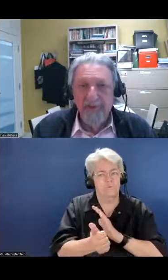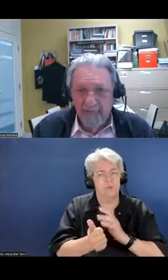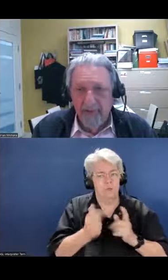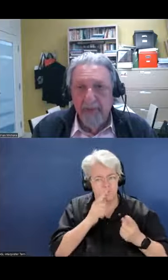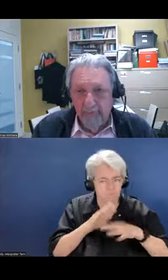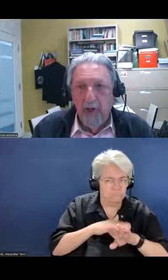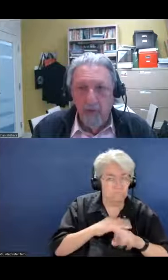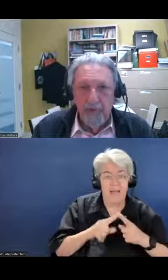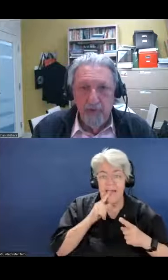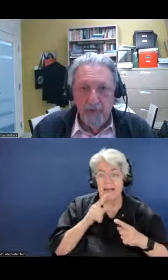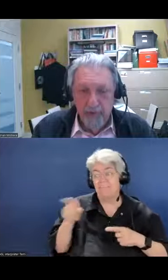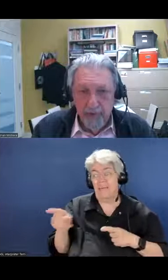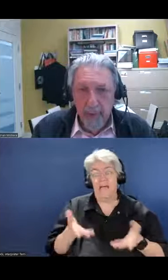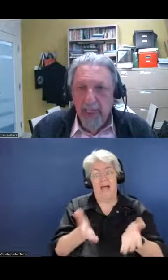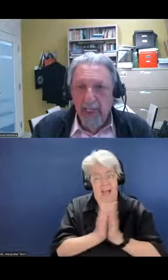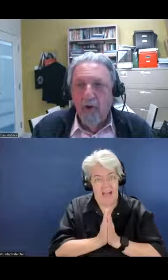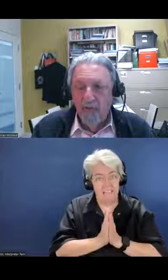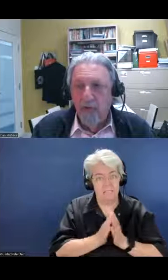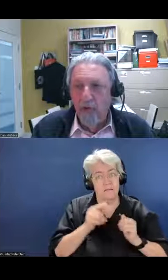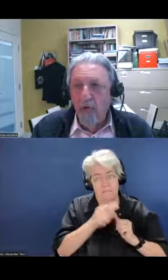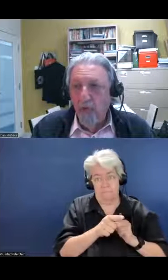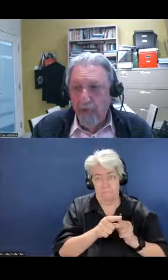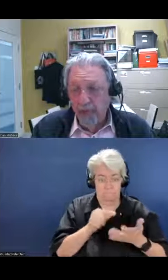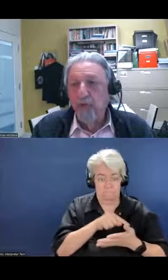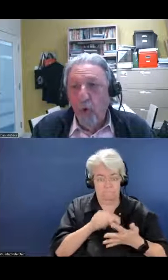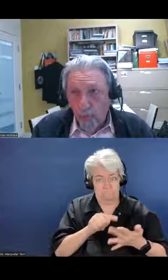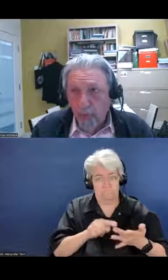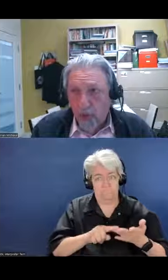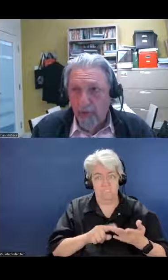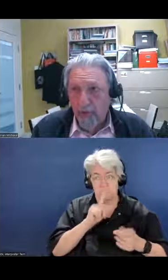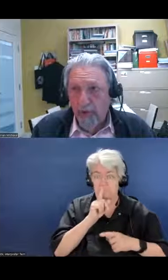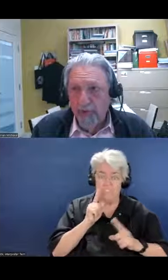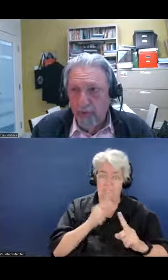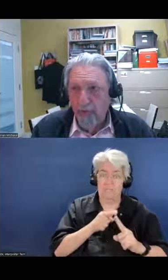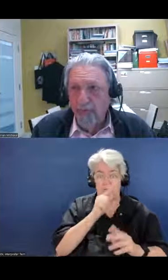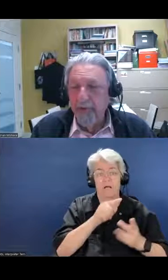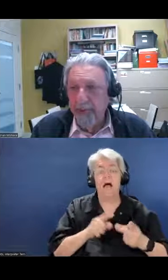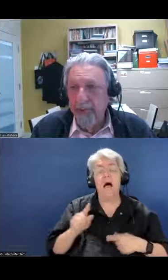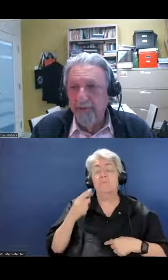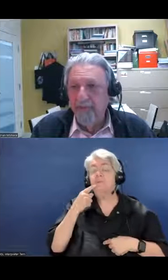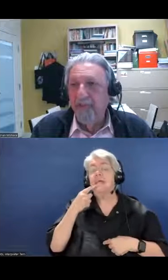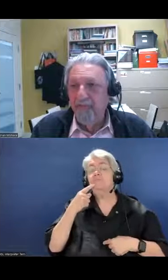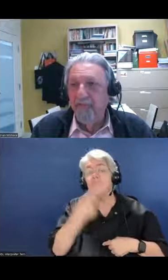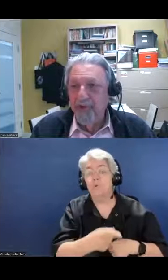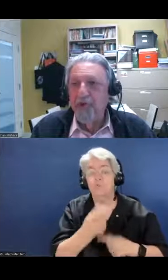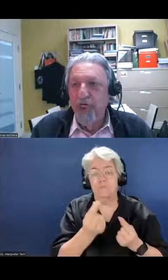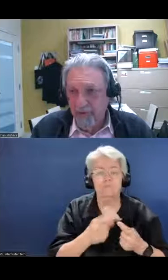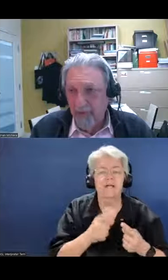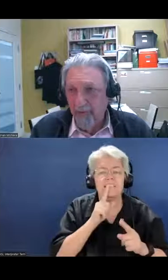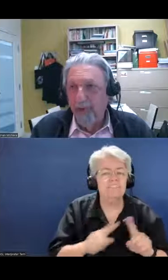callers specifically about resources. And also when they told callers what to do. This is different